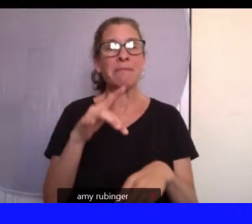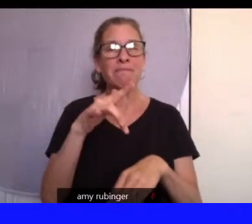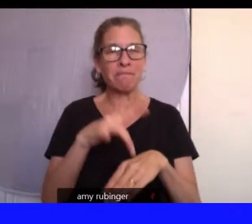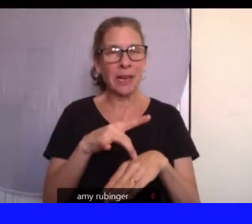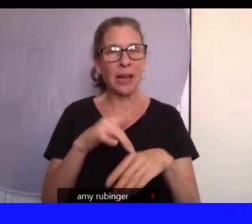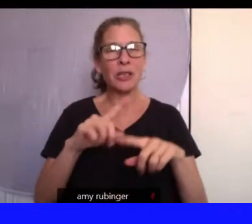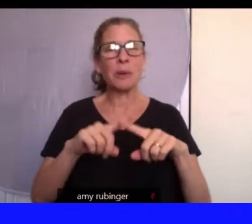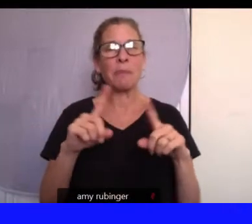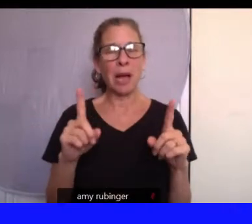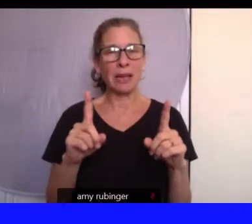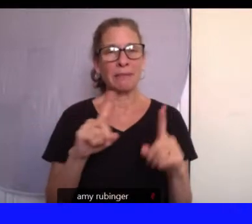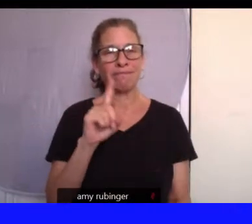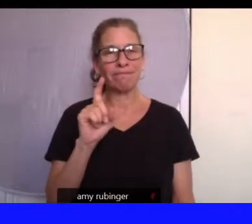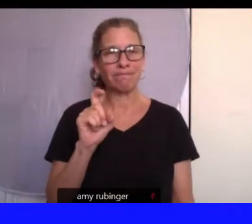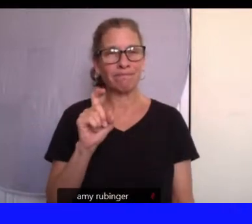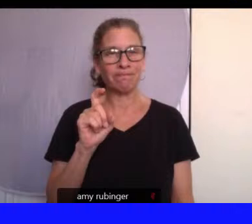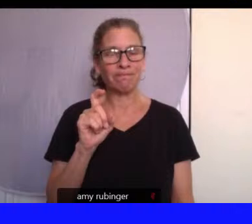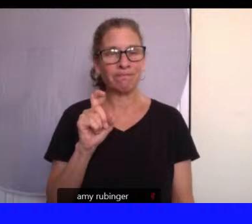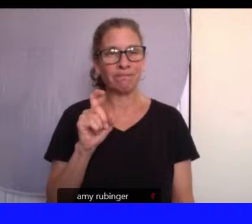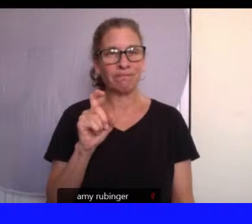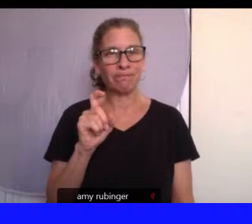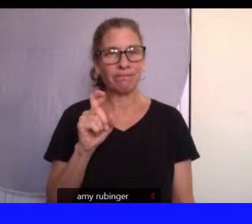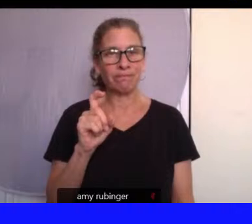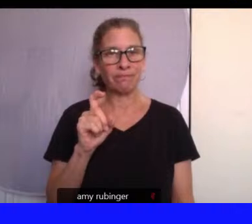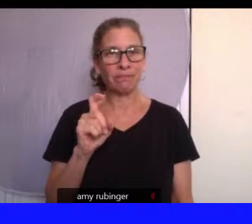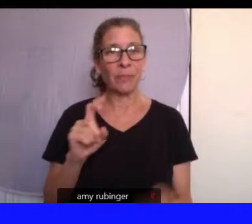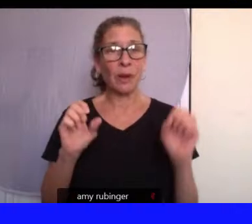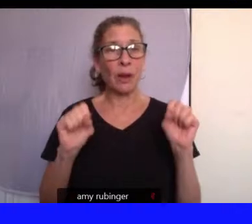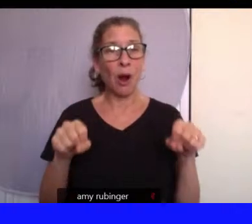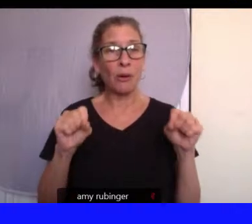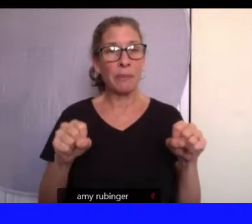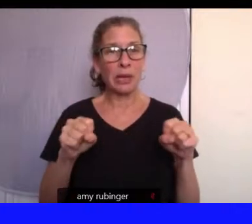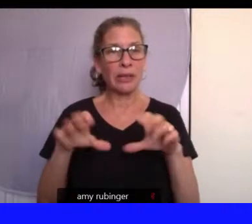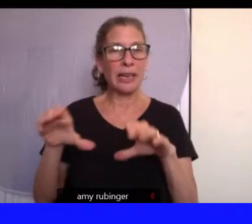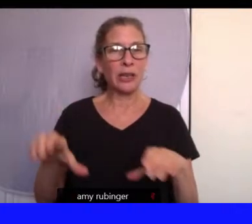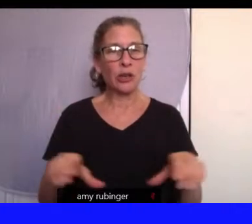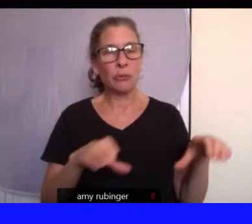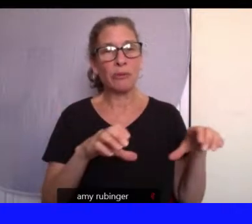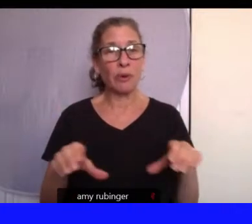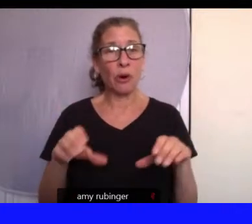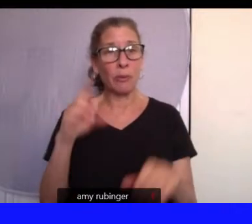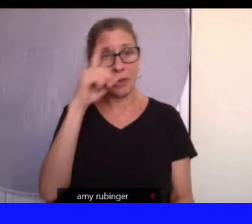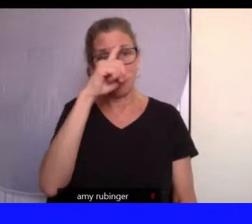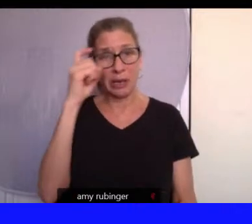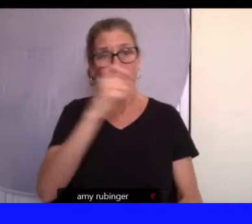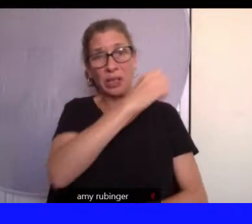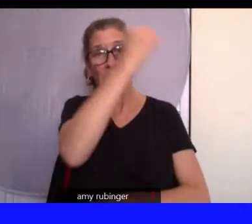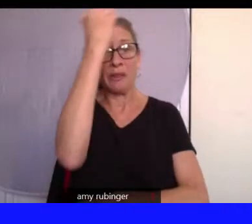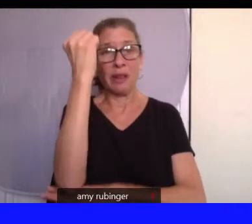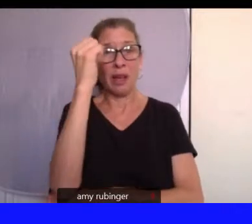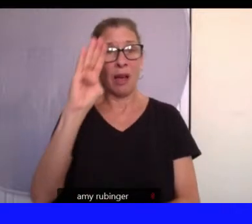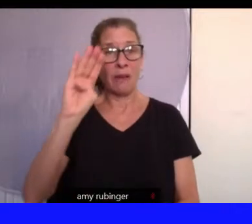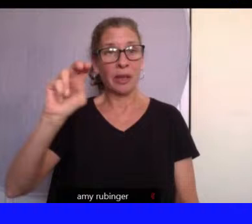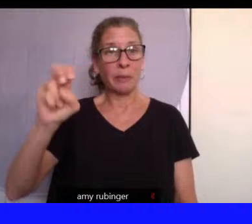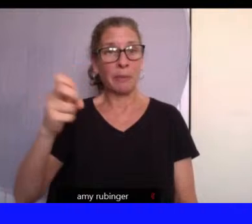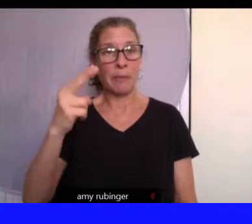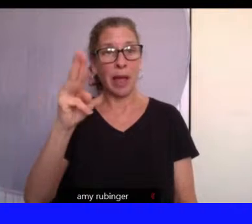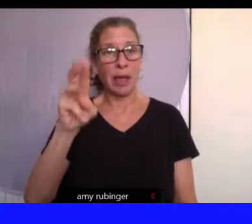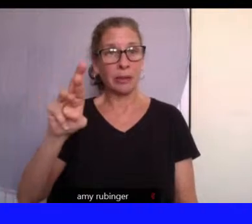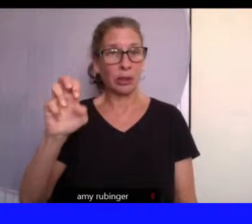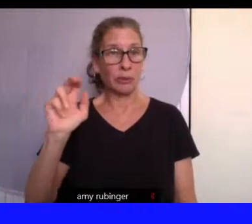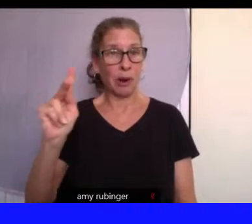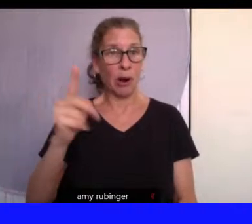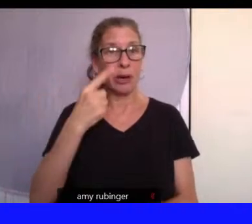methodology to update your benchmark. This risk score adjustment is really the practice for doing that. So, Go